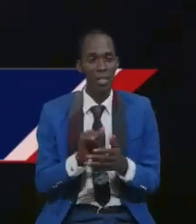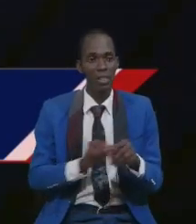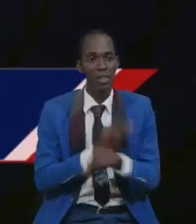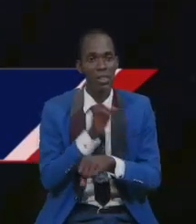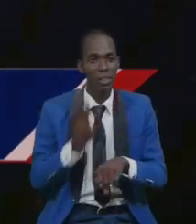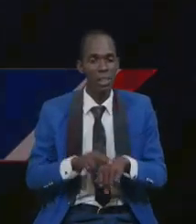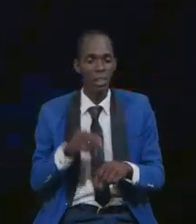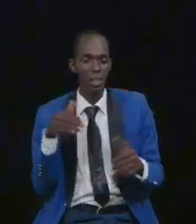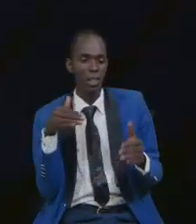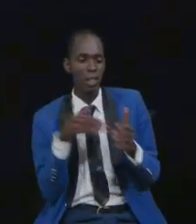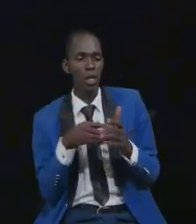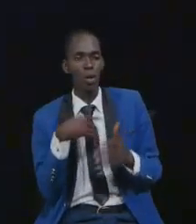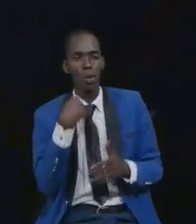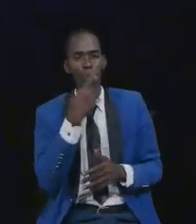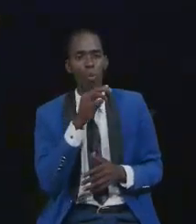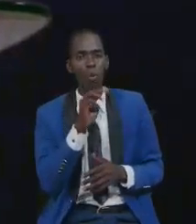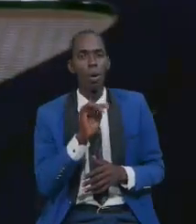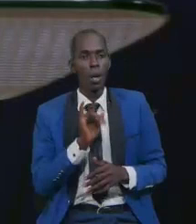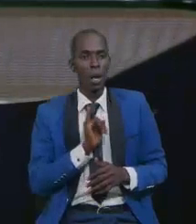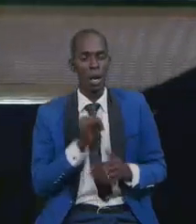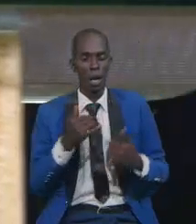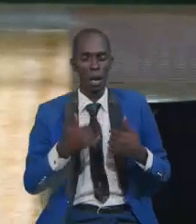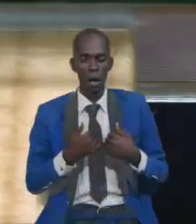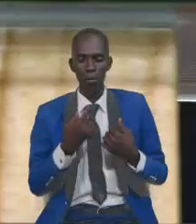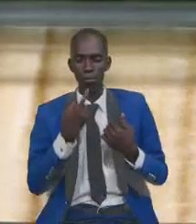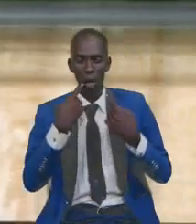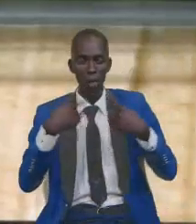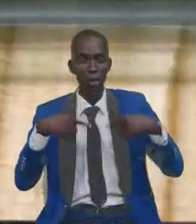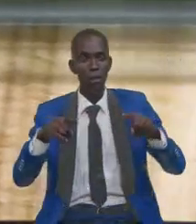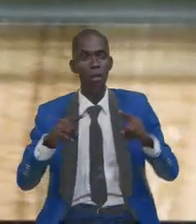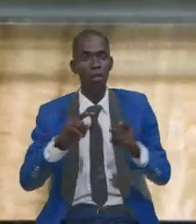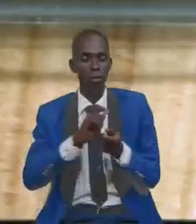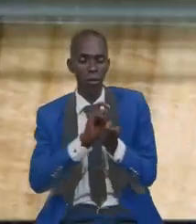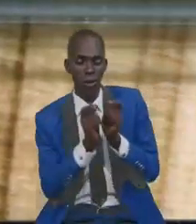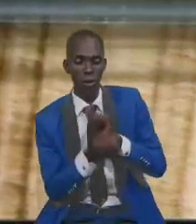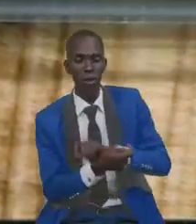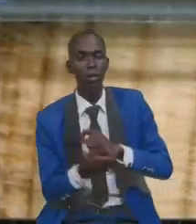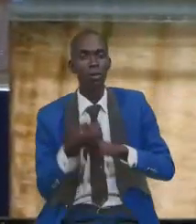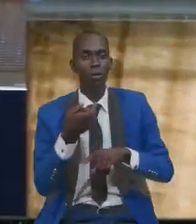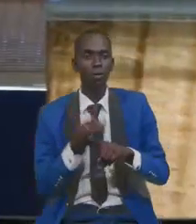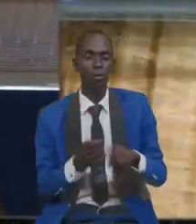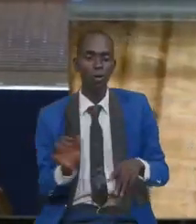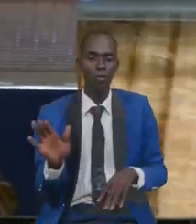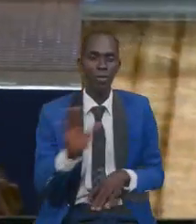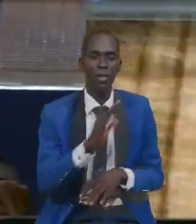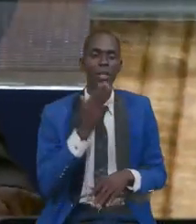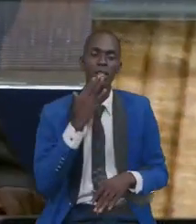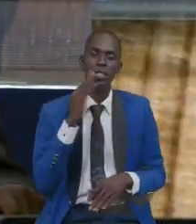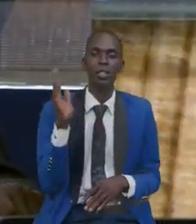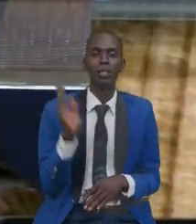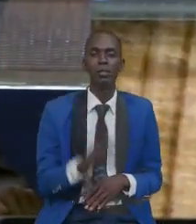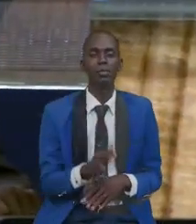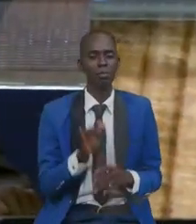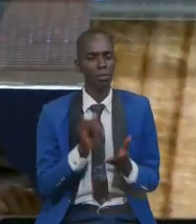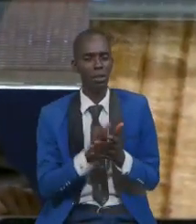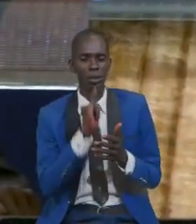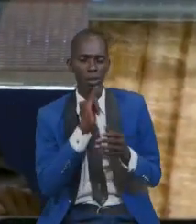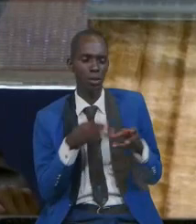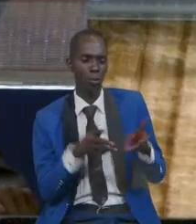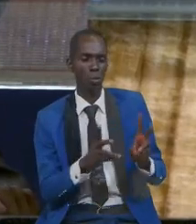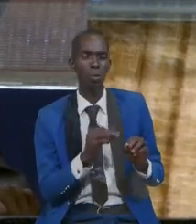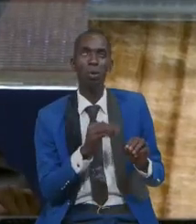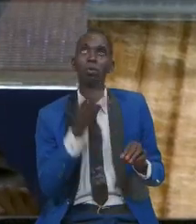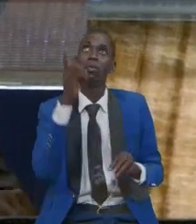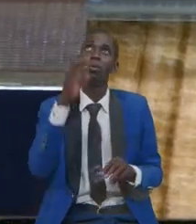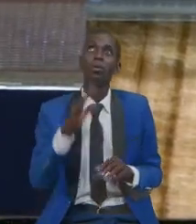against whom I have pronounced turn from their evil. That's the way of God. That's